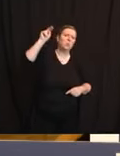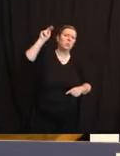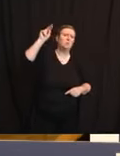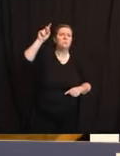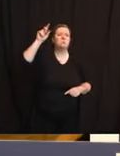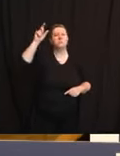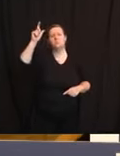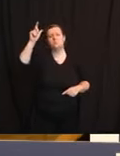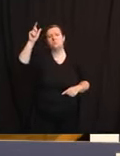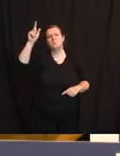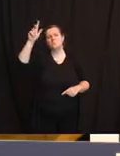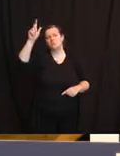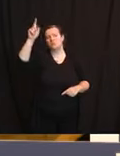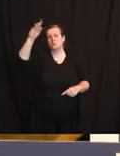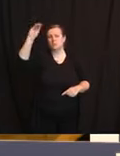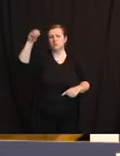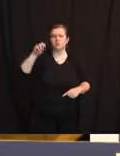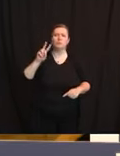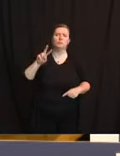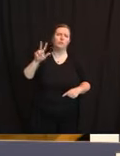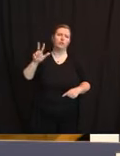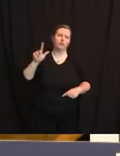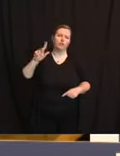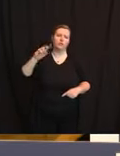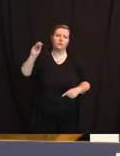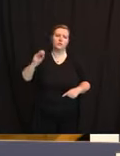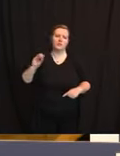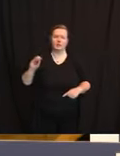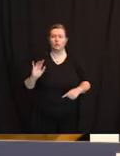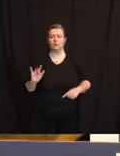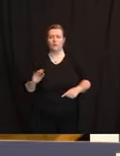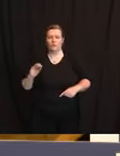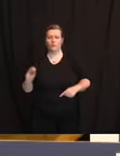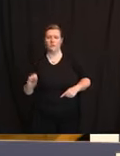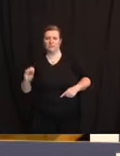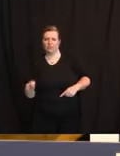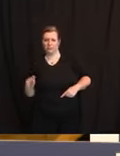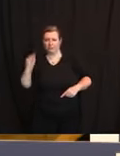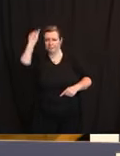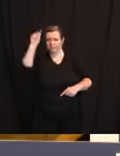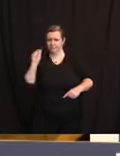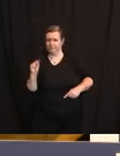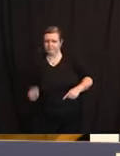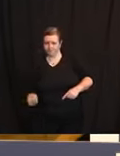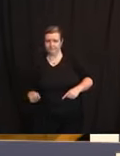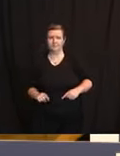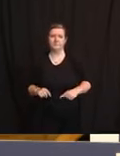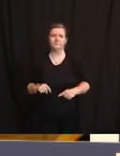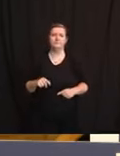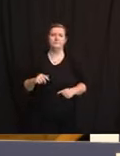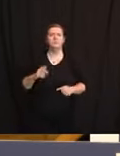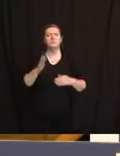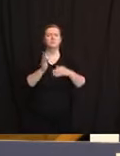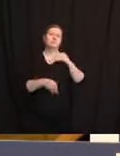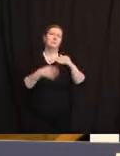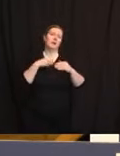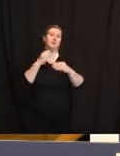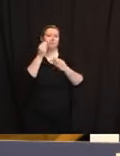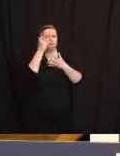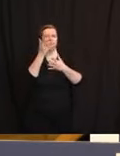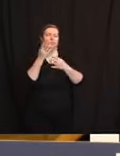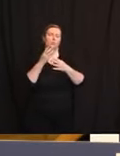Central 23%, and South 25%. That concludes the daily statistical report. As